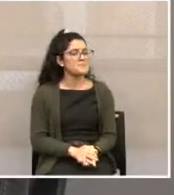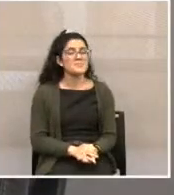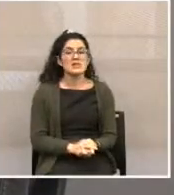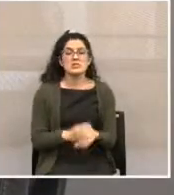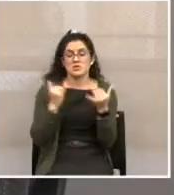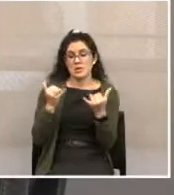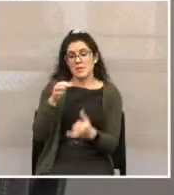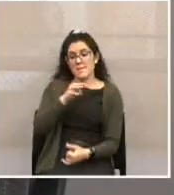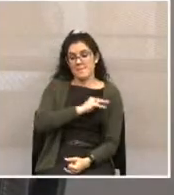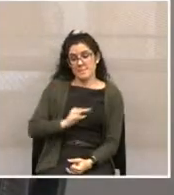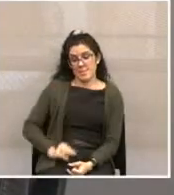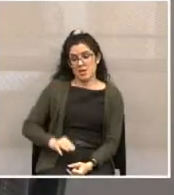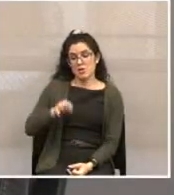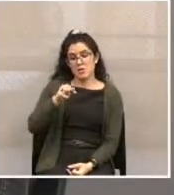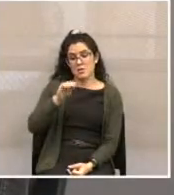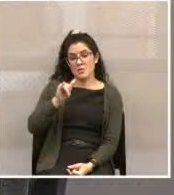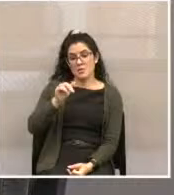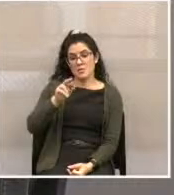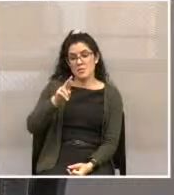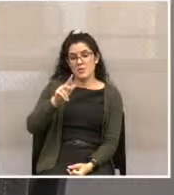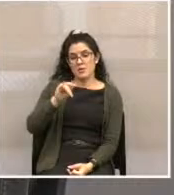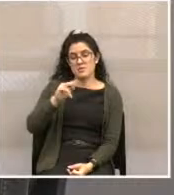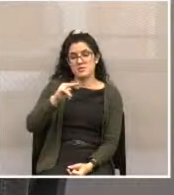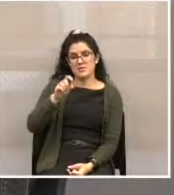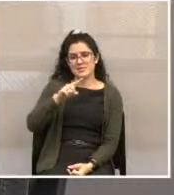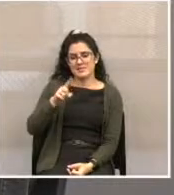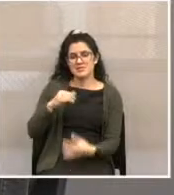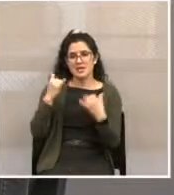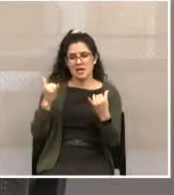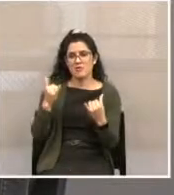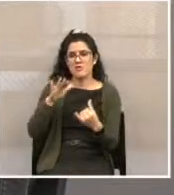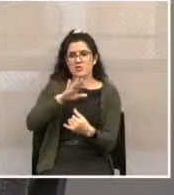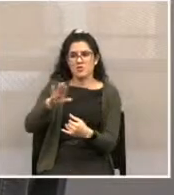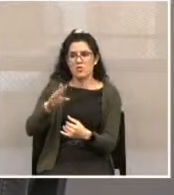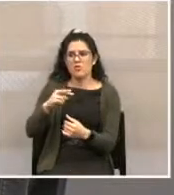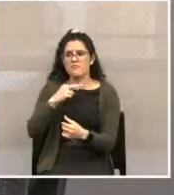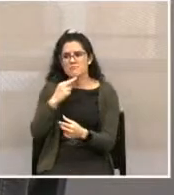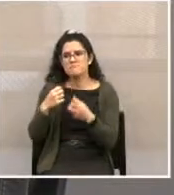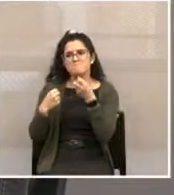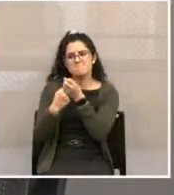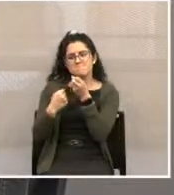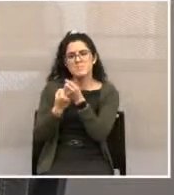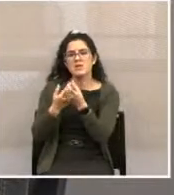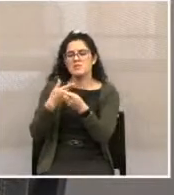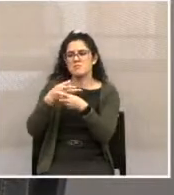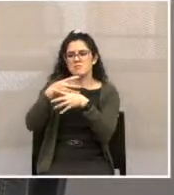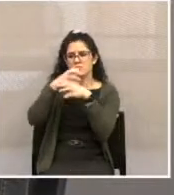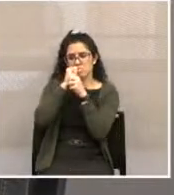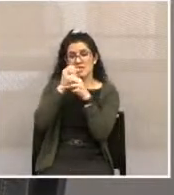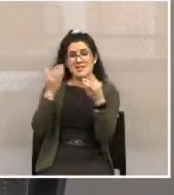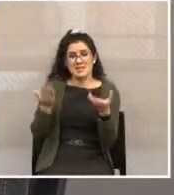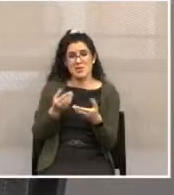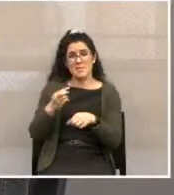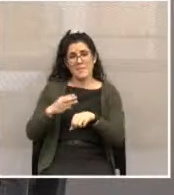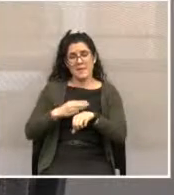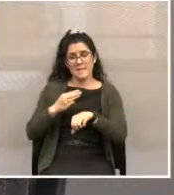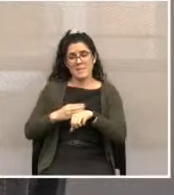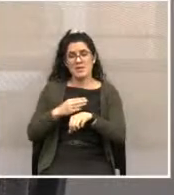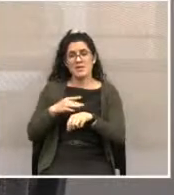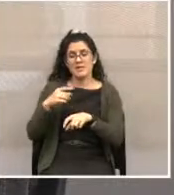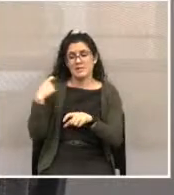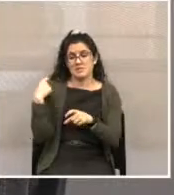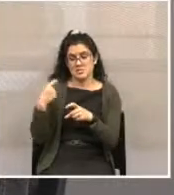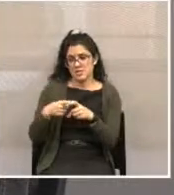Mayor Martinez, there's been a deliberate silencing of your voice, a more progressive voice in Miami in Spanish.